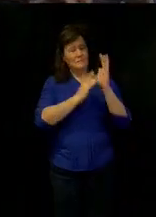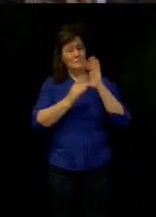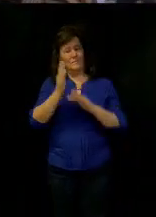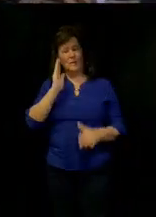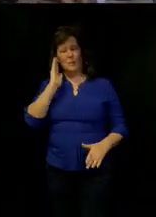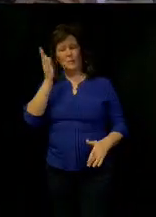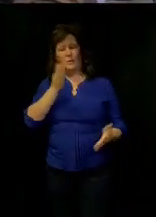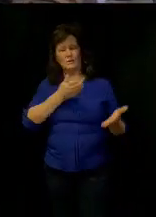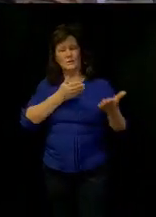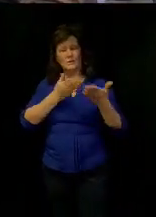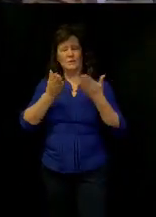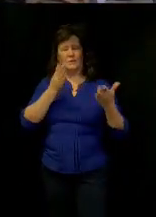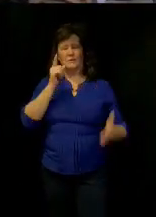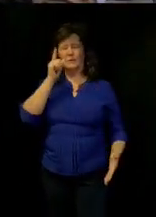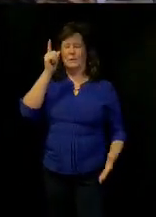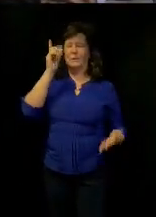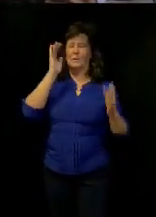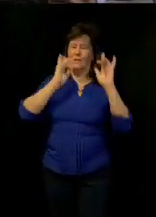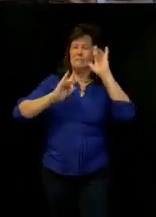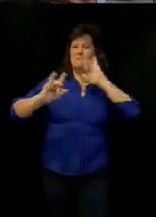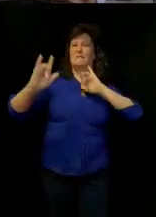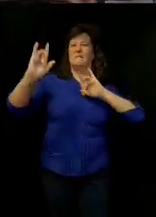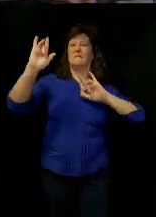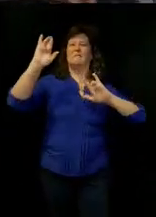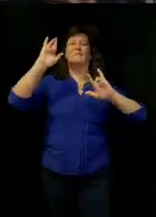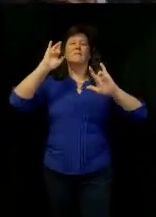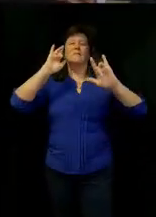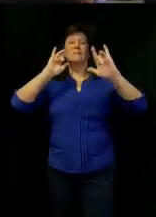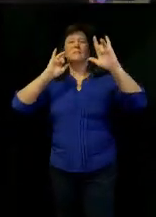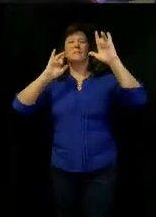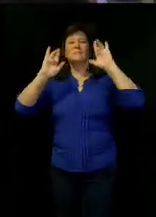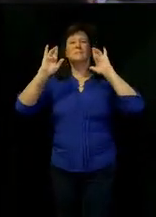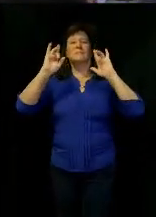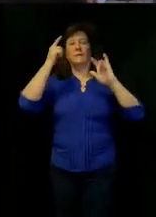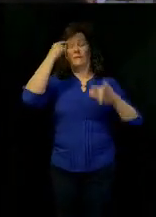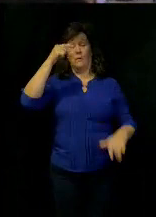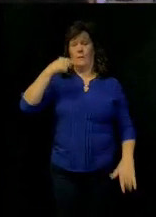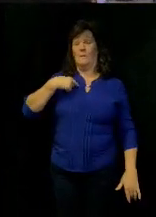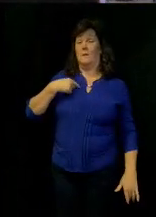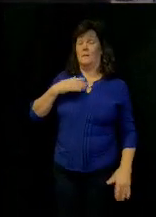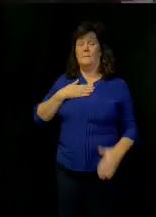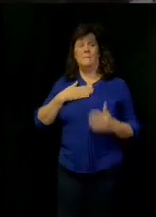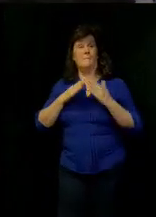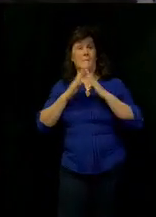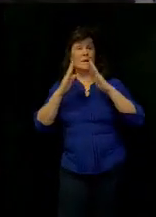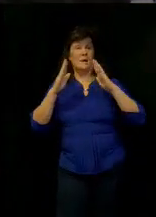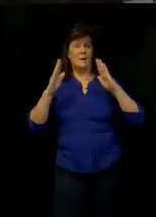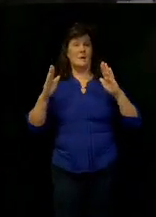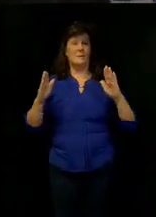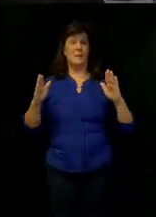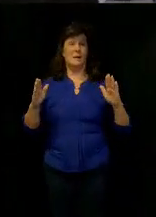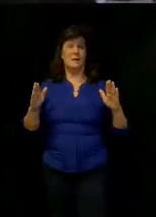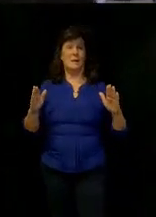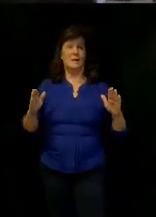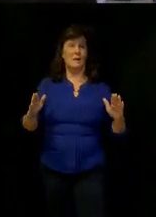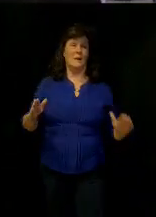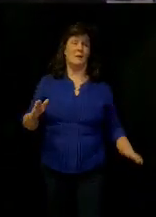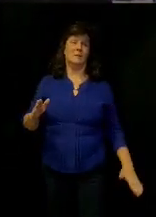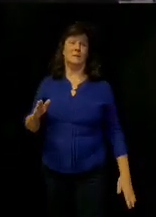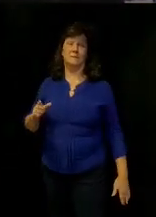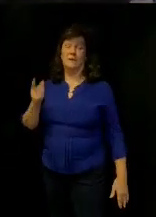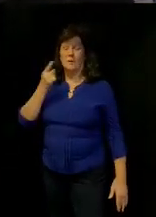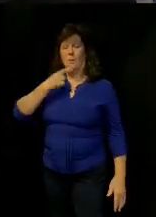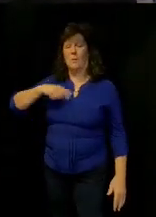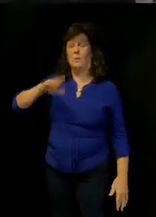serve you. We're going to love you. We're going to serve you. For me and my house. For me and my